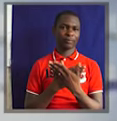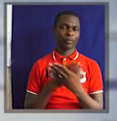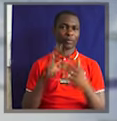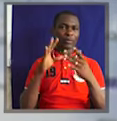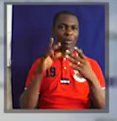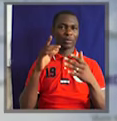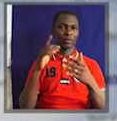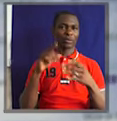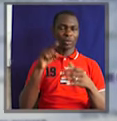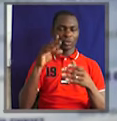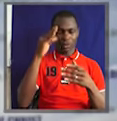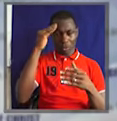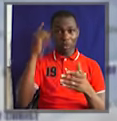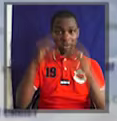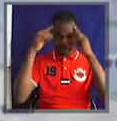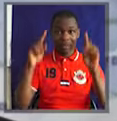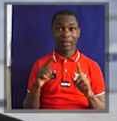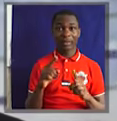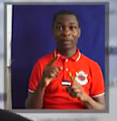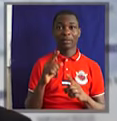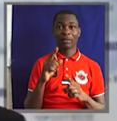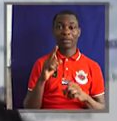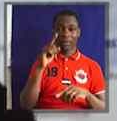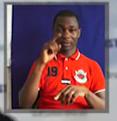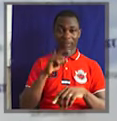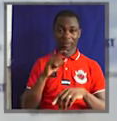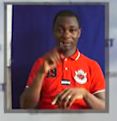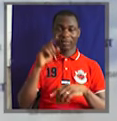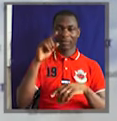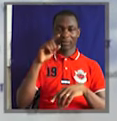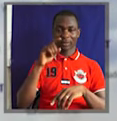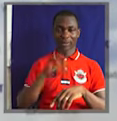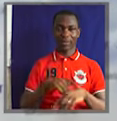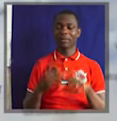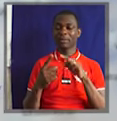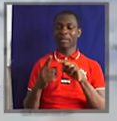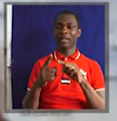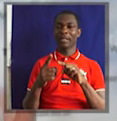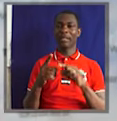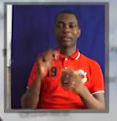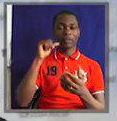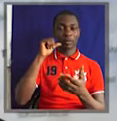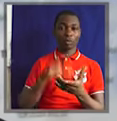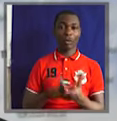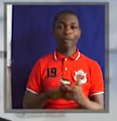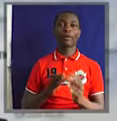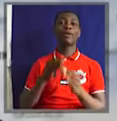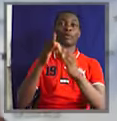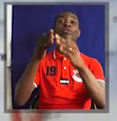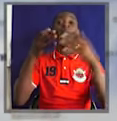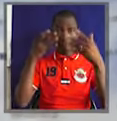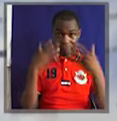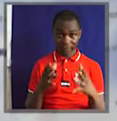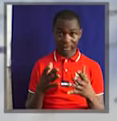wo ni masamo e ba e da krubi a olma judai wo su ne yire awie e ma se se de wo ye ne yire ye